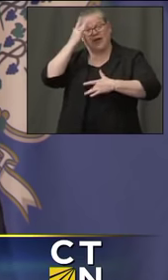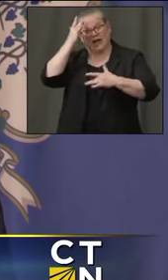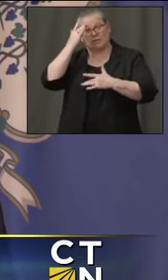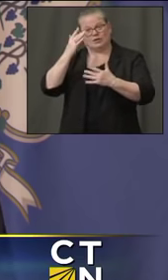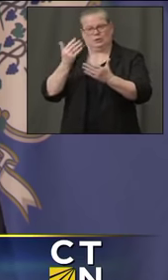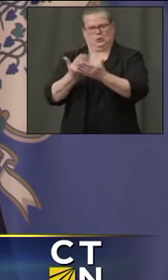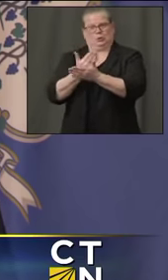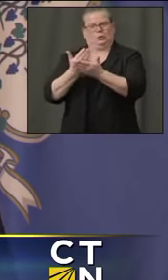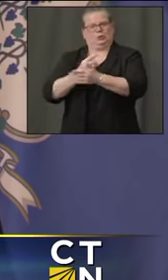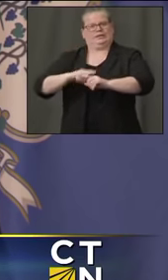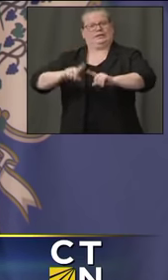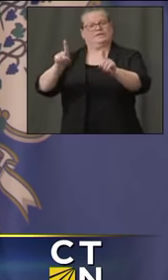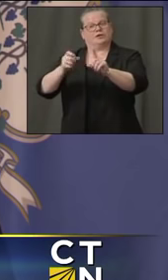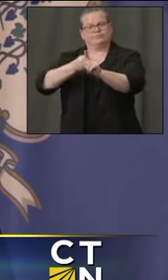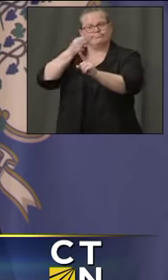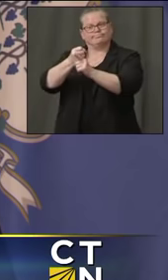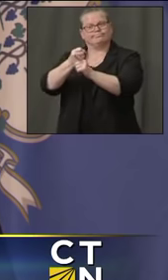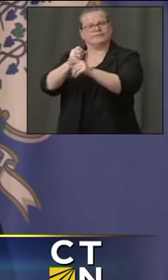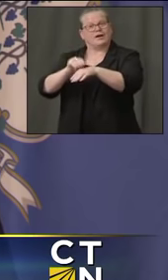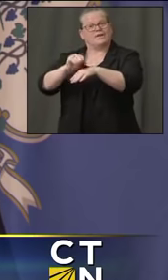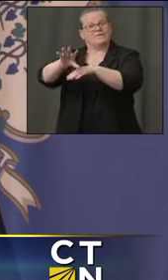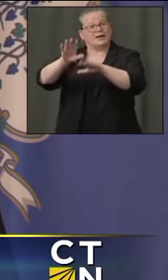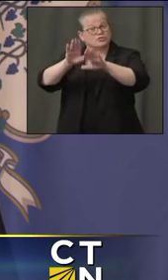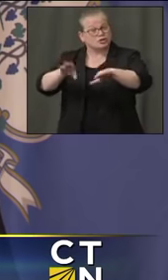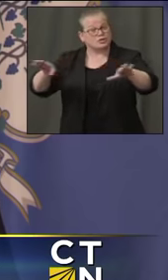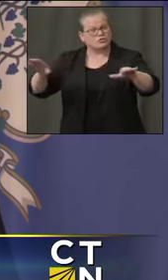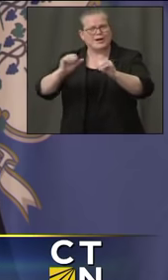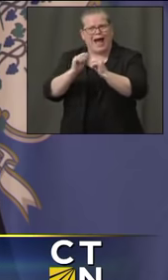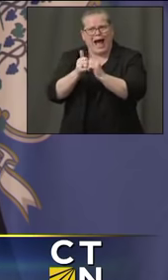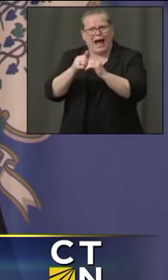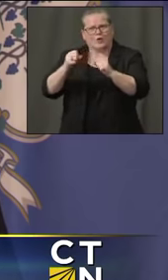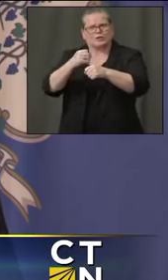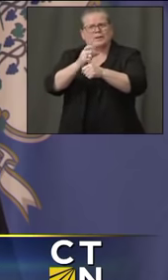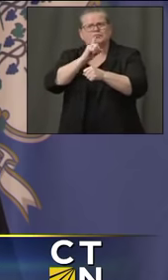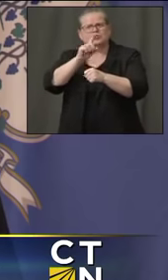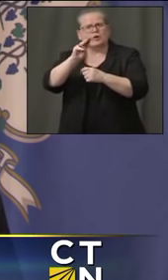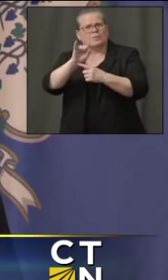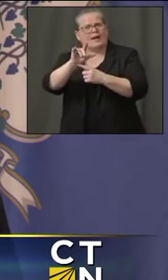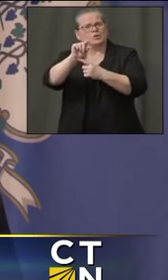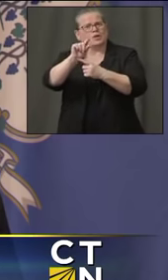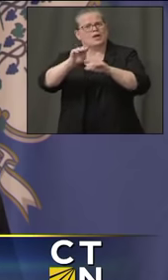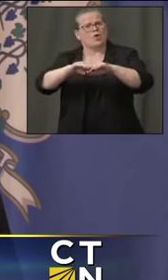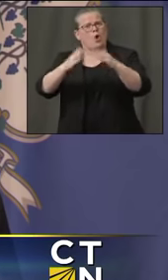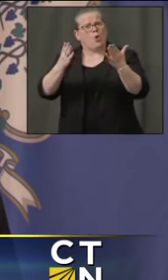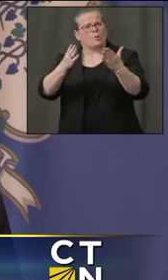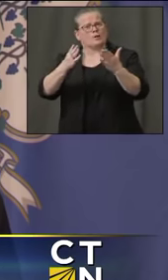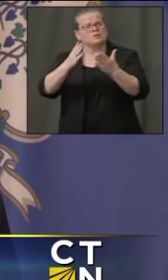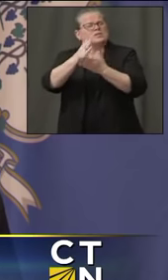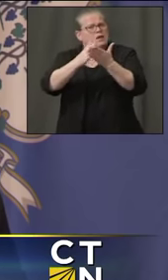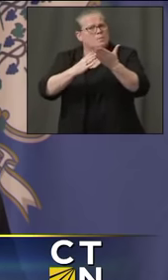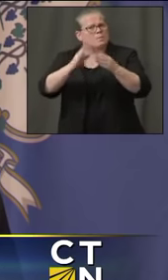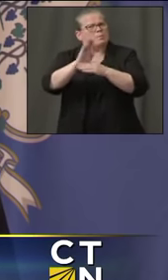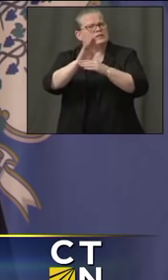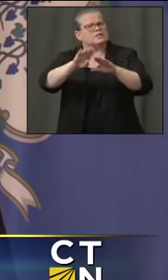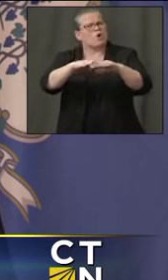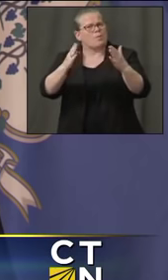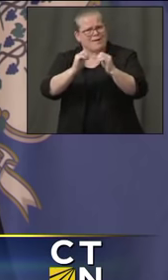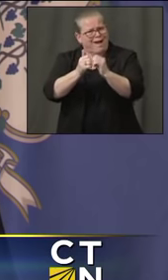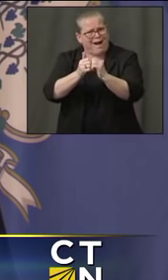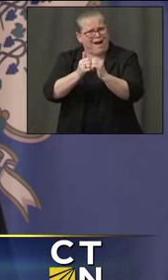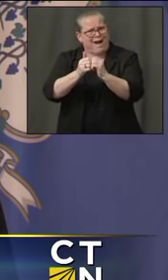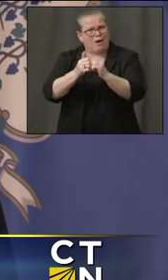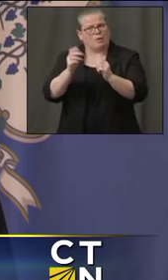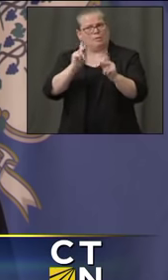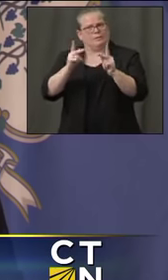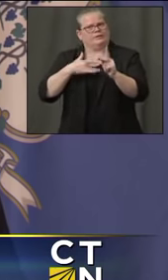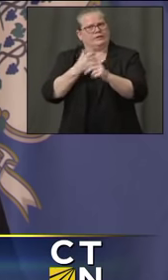absolutely sure that you can do a partial reopening on May 20th? And I think the answer to that is we laid out with our Reopen